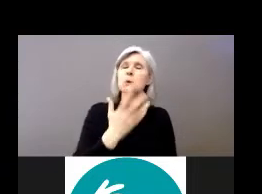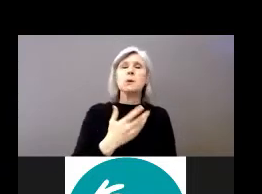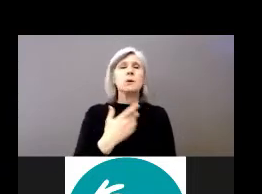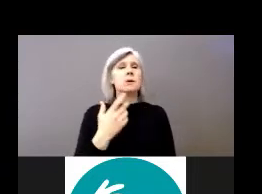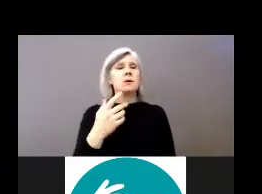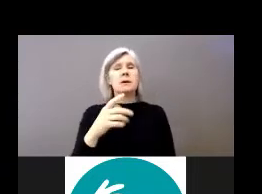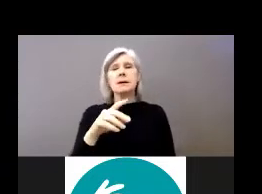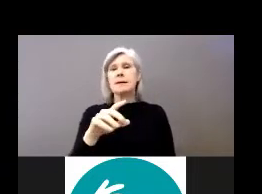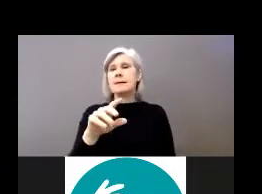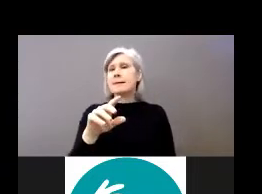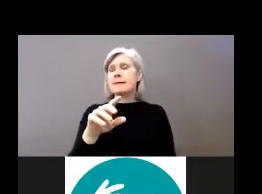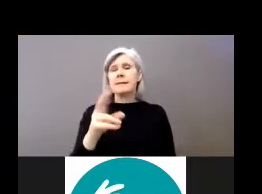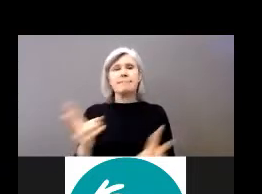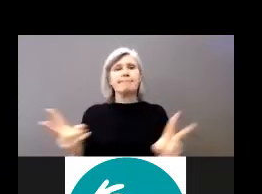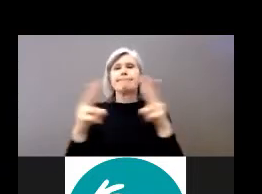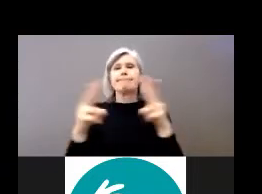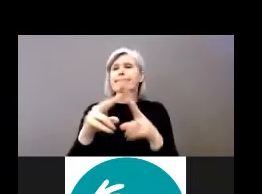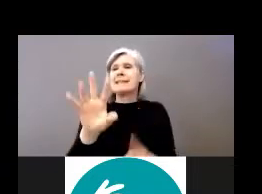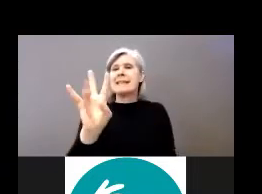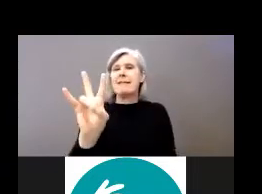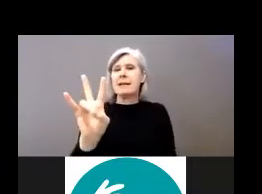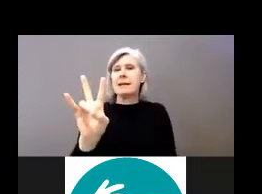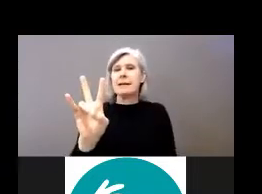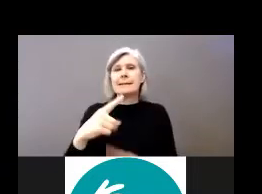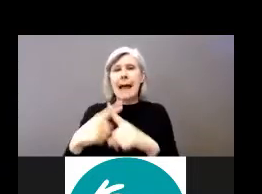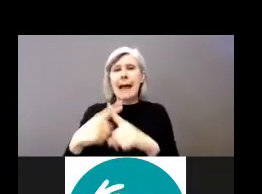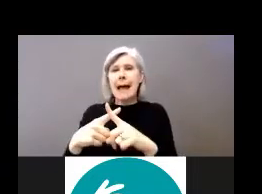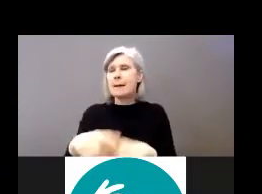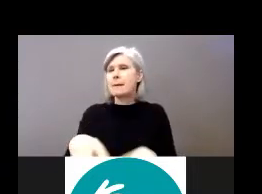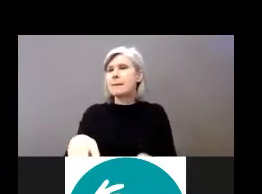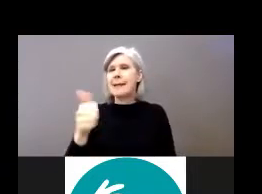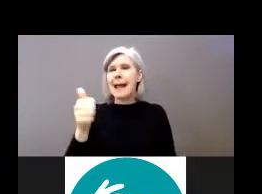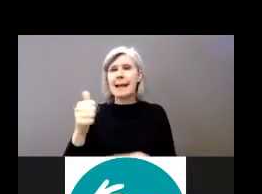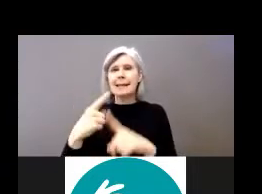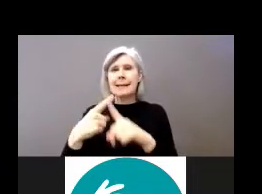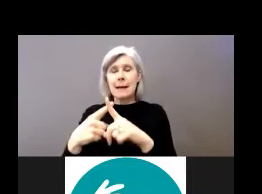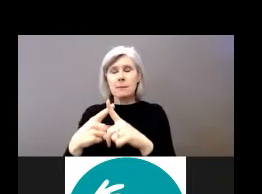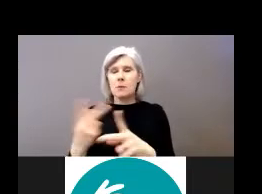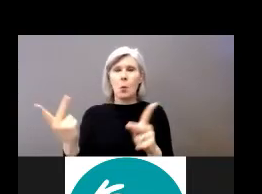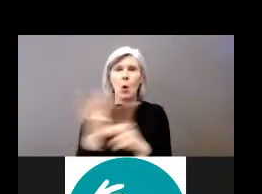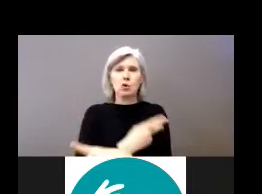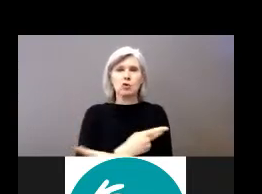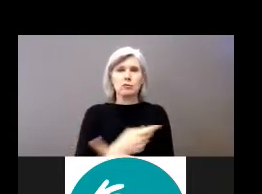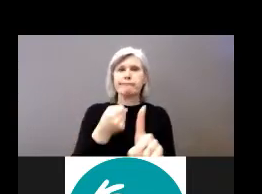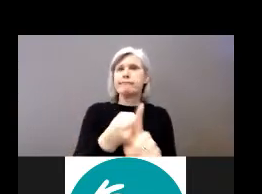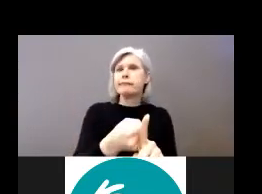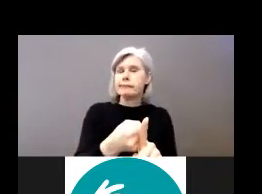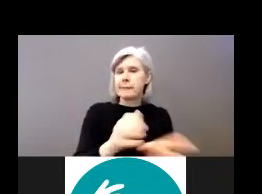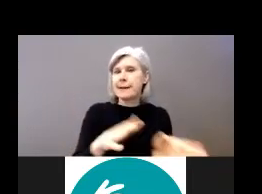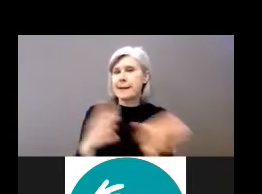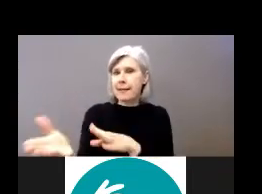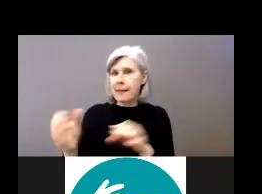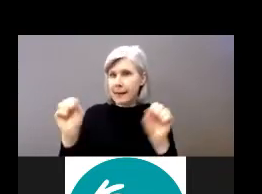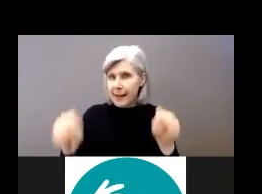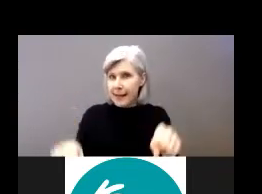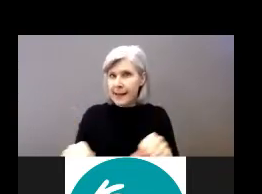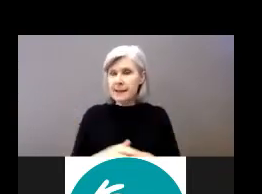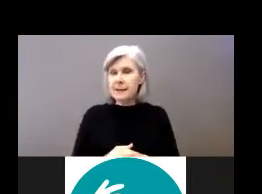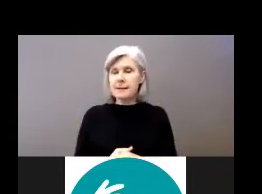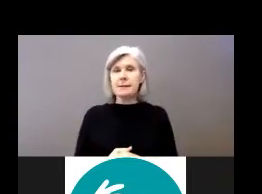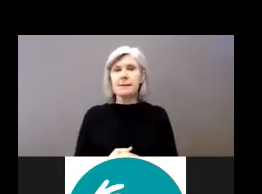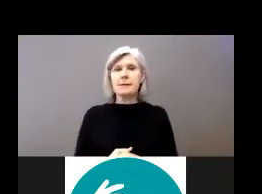to 10 times greater as you get older. We've also managed successfully to isolate our older